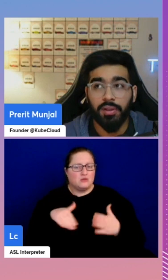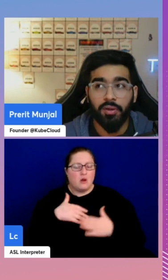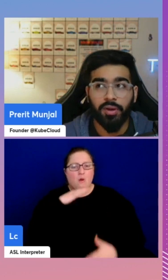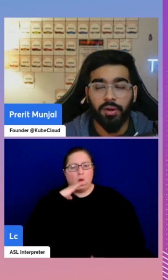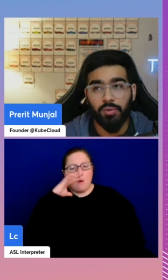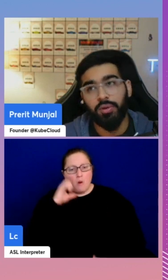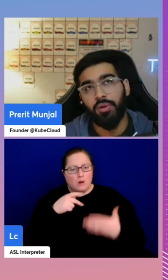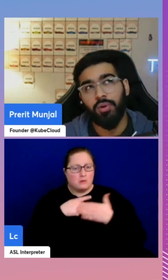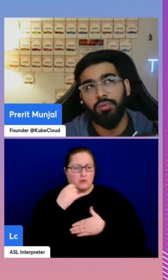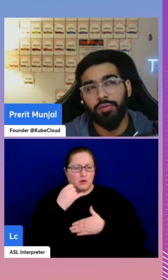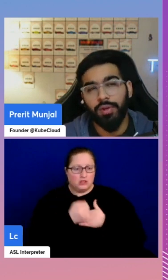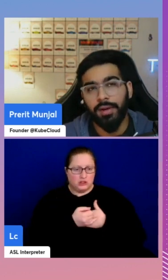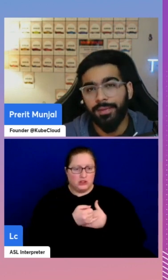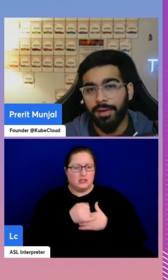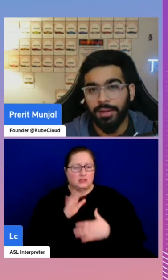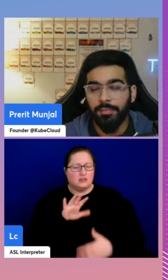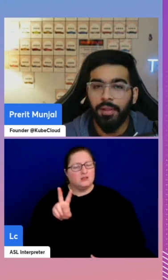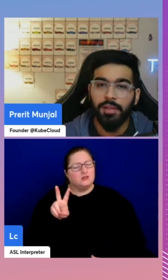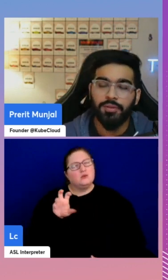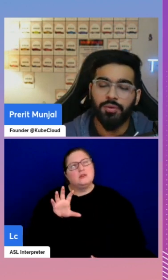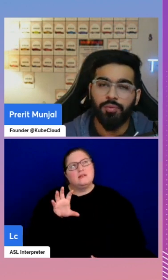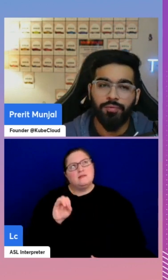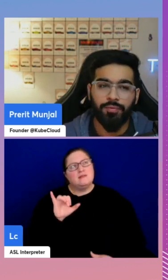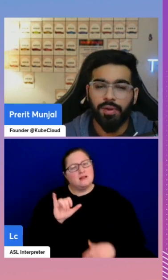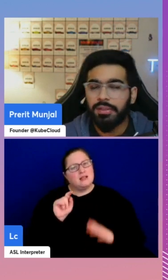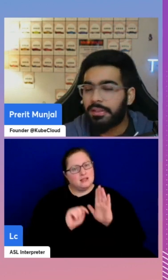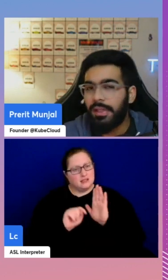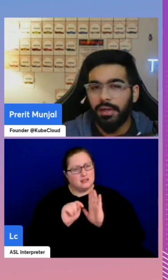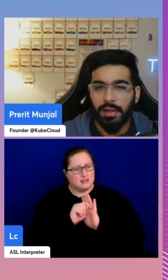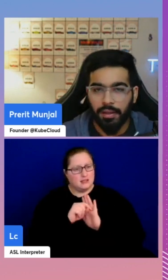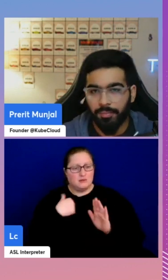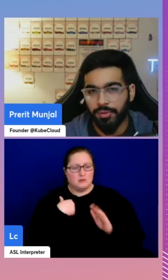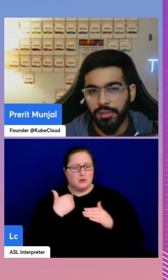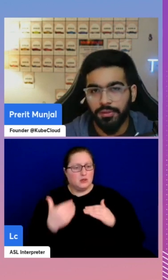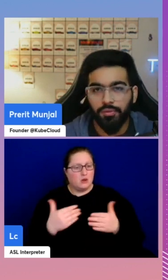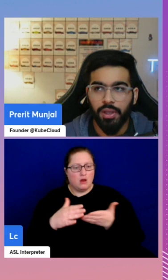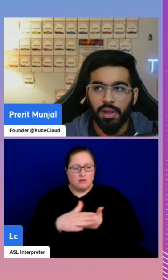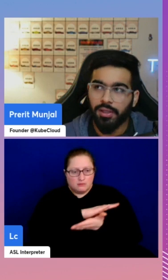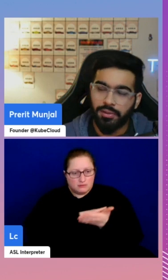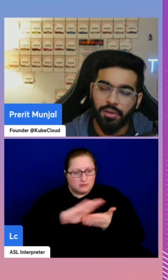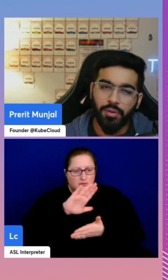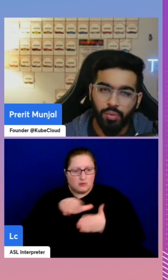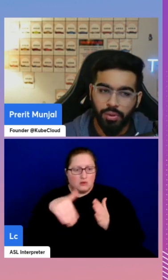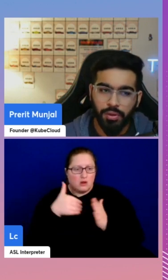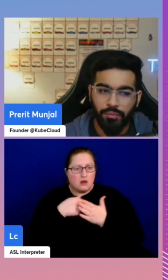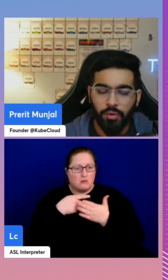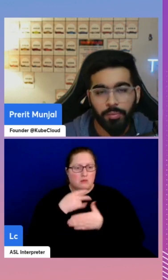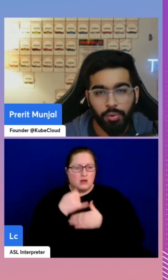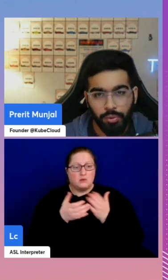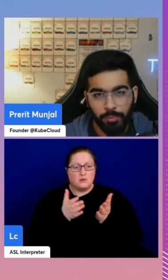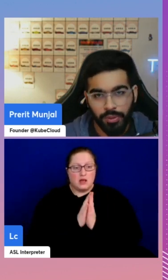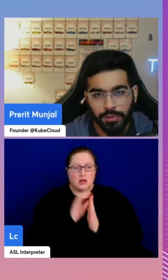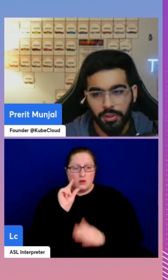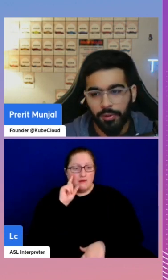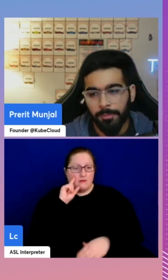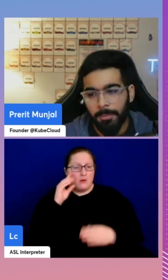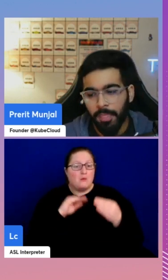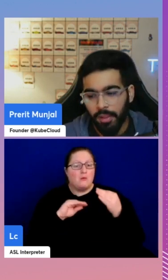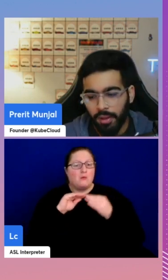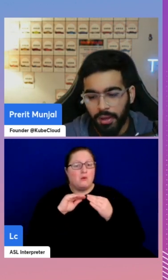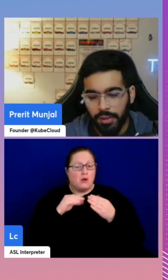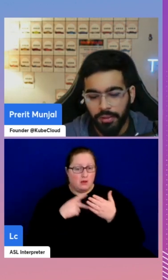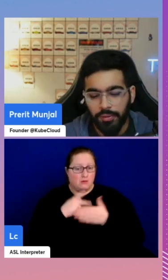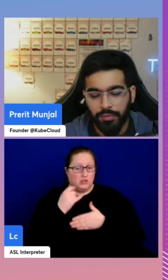So there were around 250 at that time. So we flushed the entire projects. We asked Google for more projects.